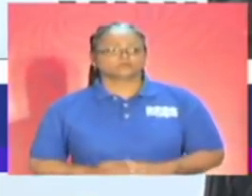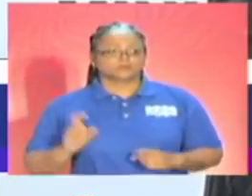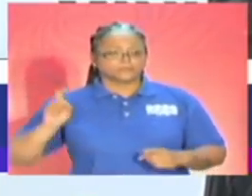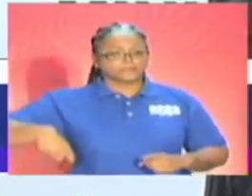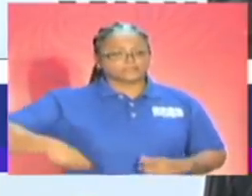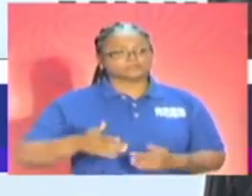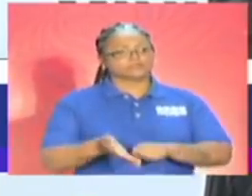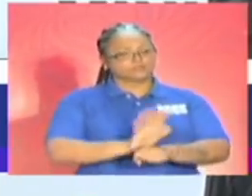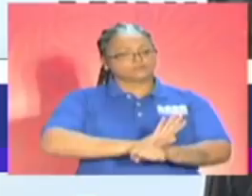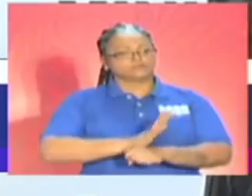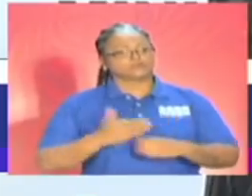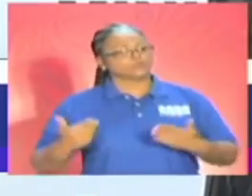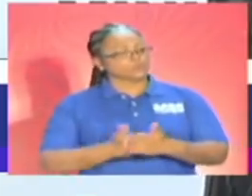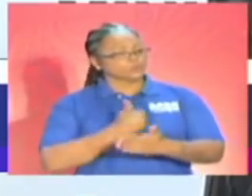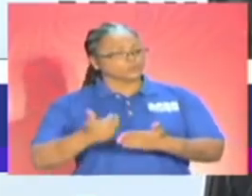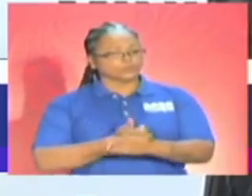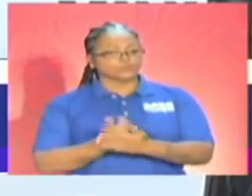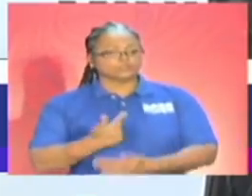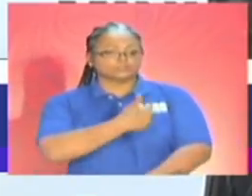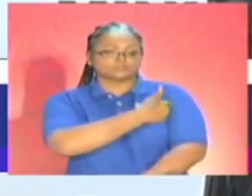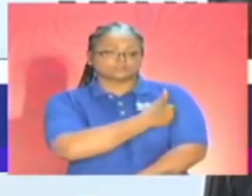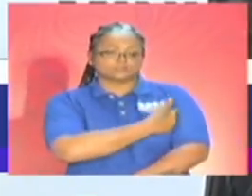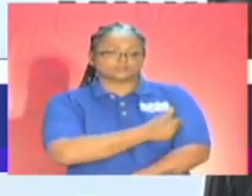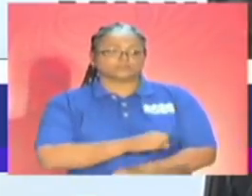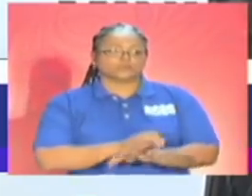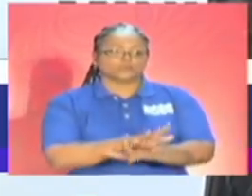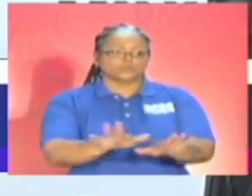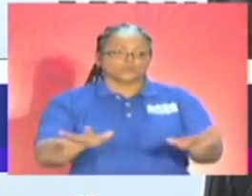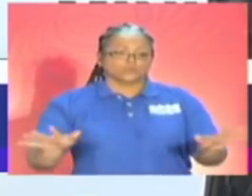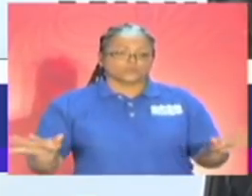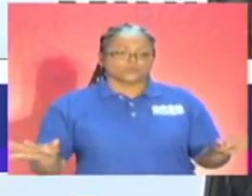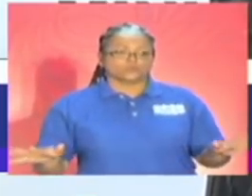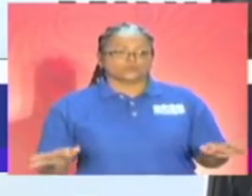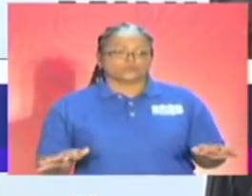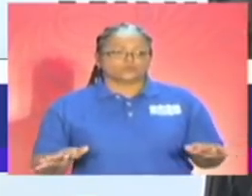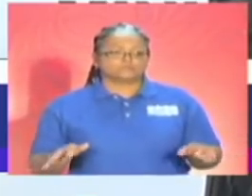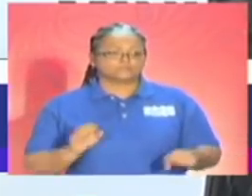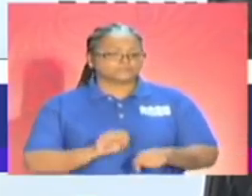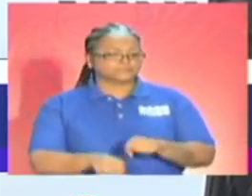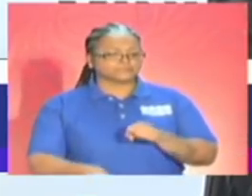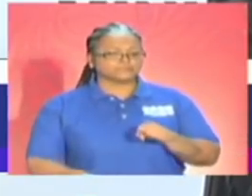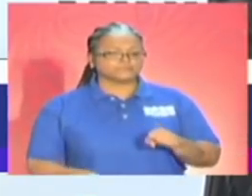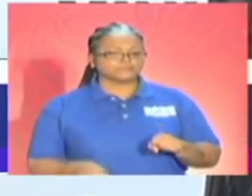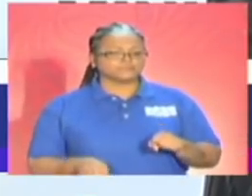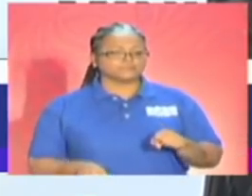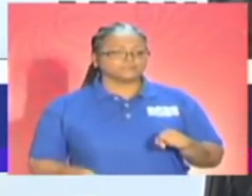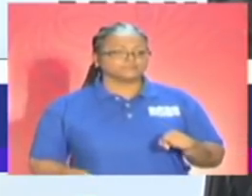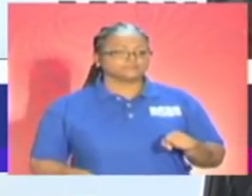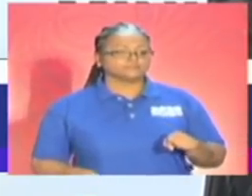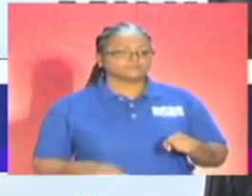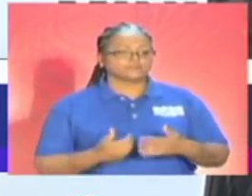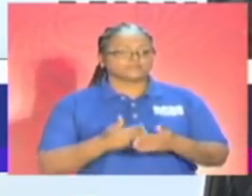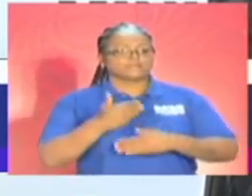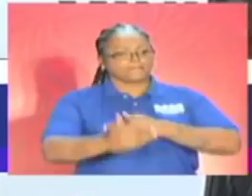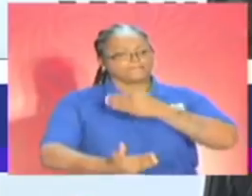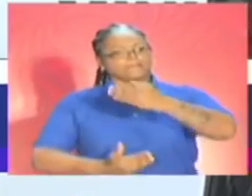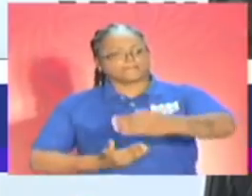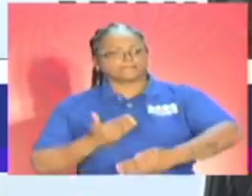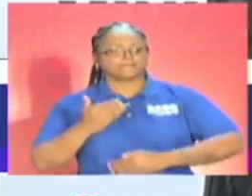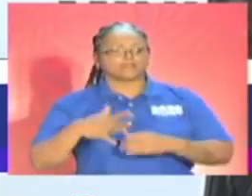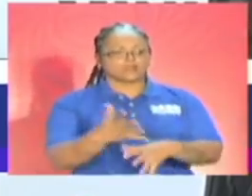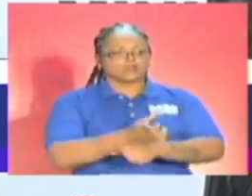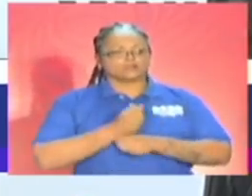It's just coming to the world as of the end of 2019. And as it progresses and we see the evidence coming out of different